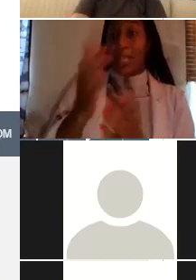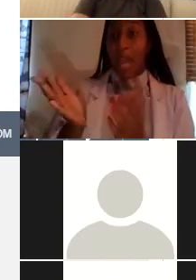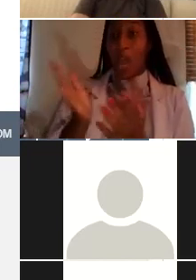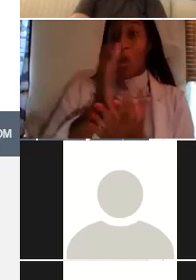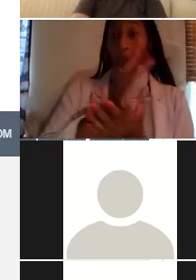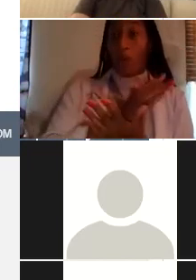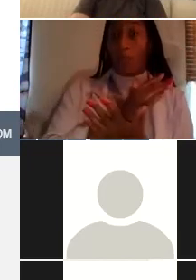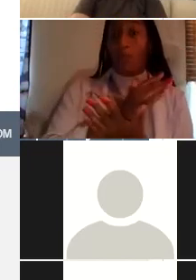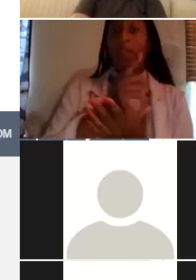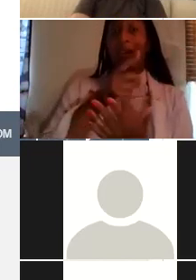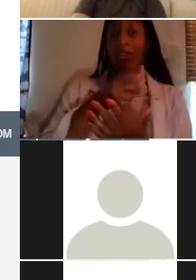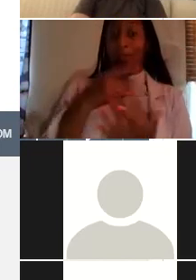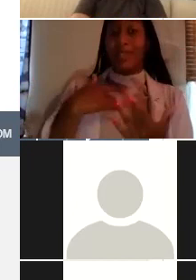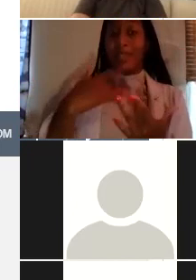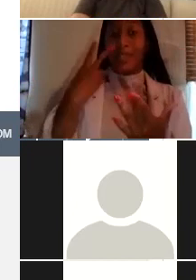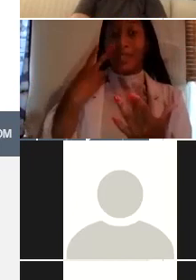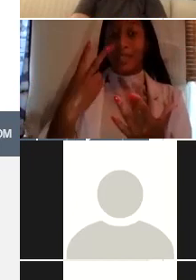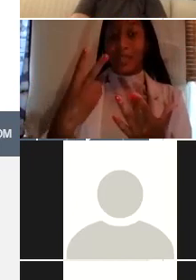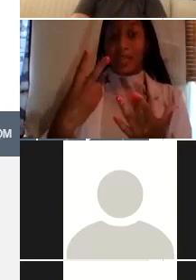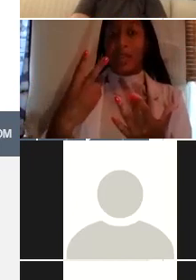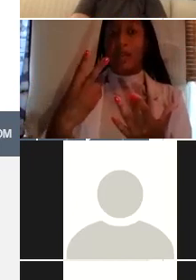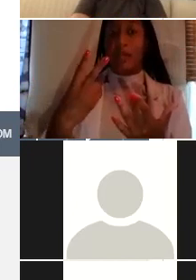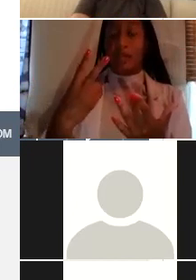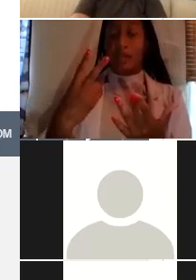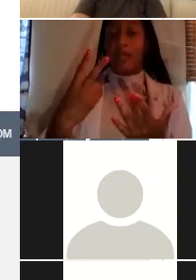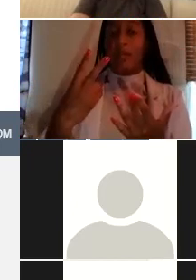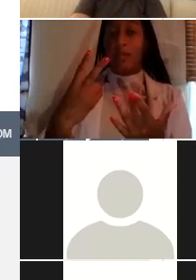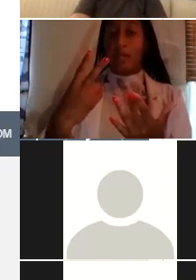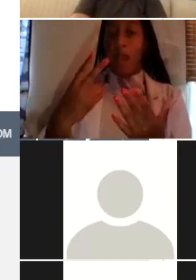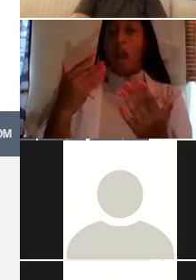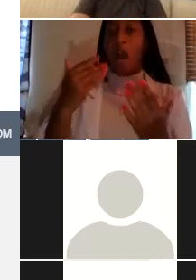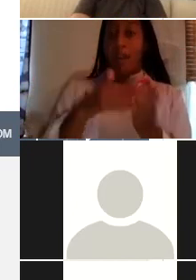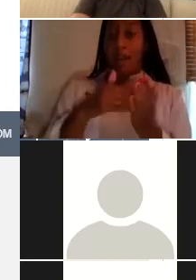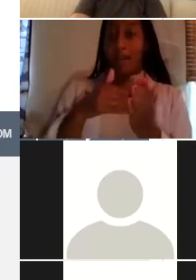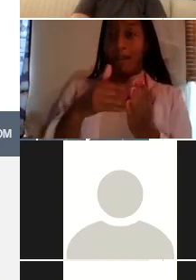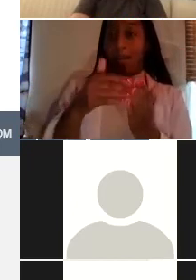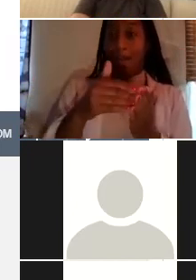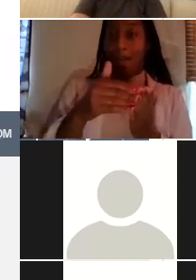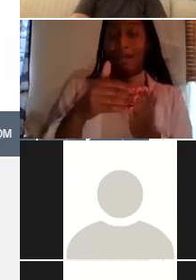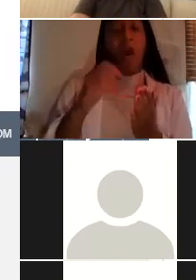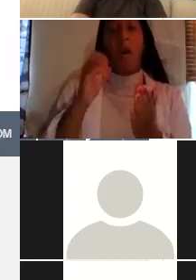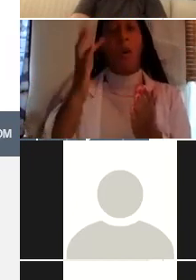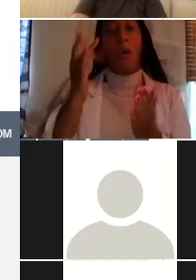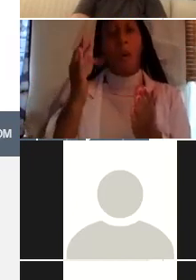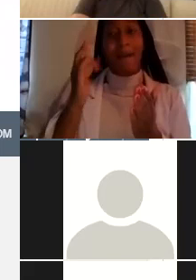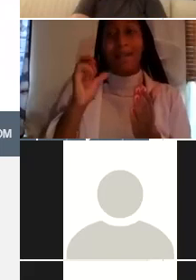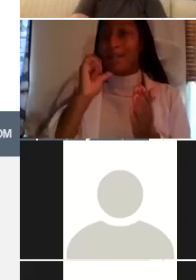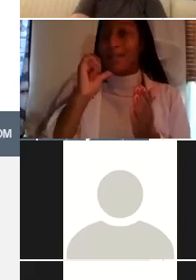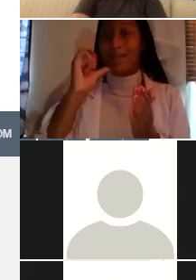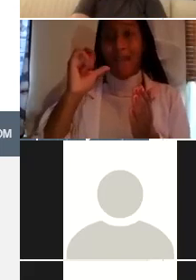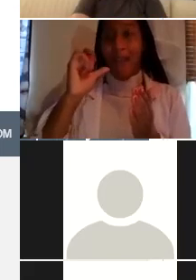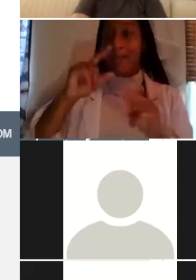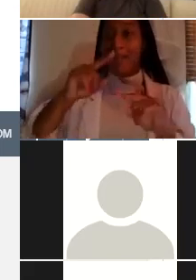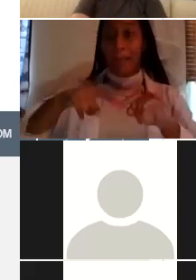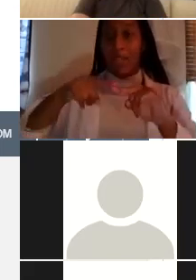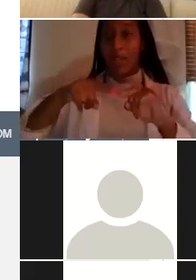it is not dependent upon atmospheric pressure the way our Fahrenheit and